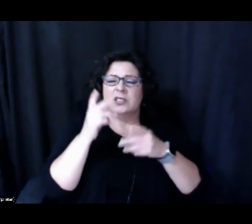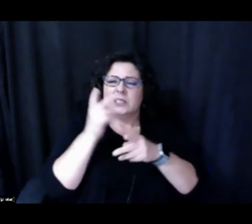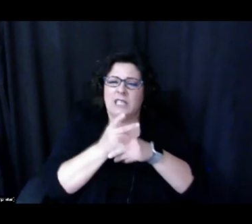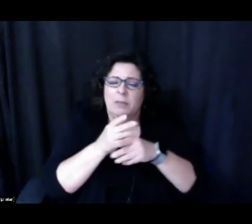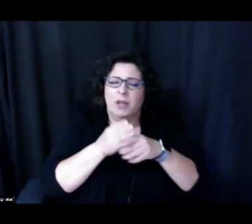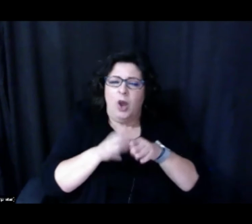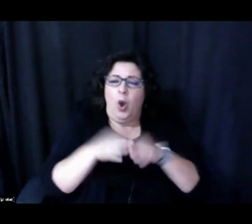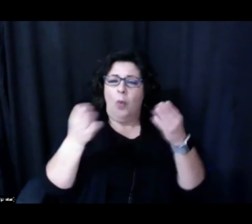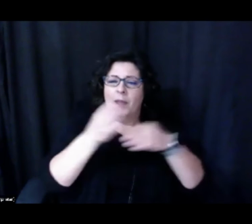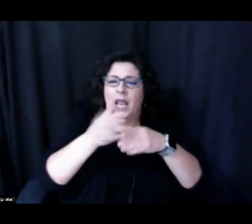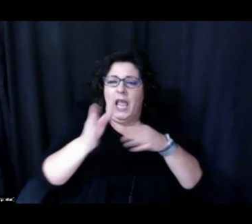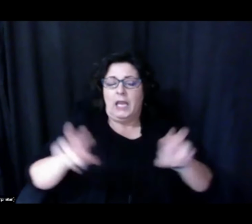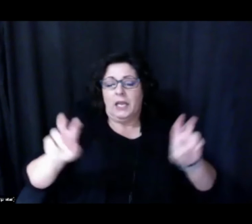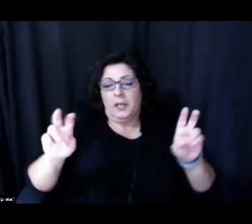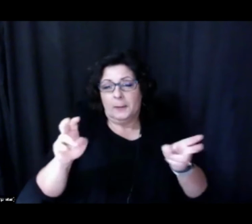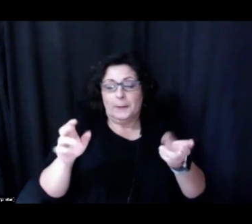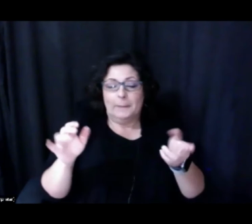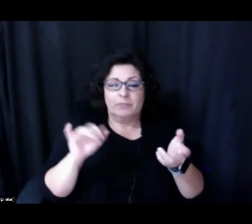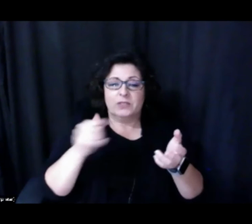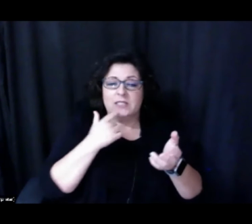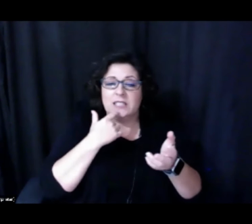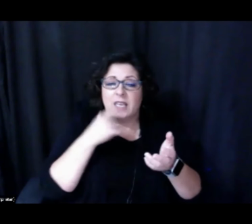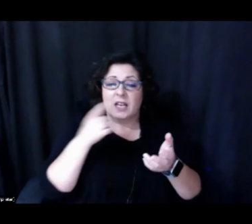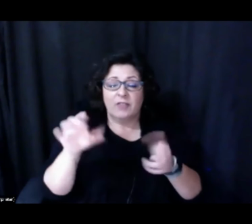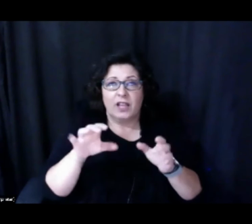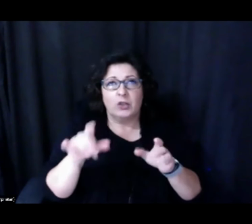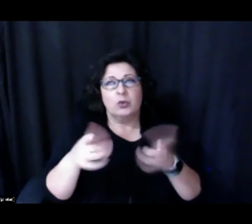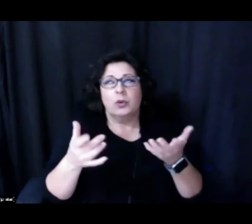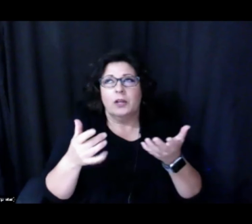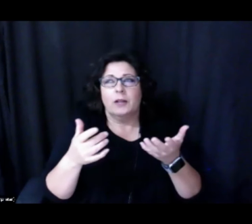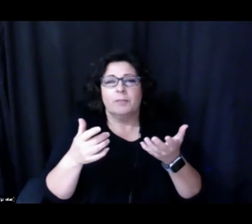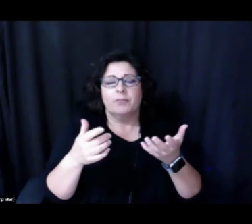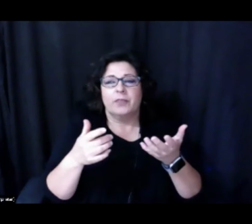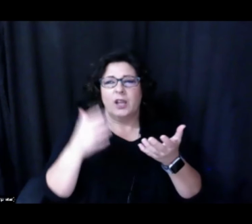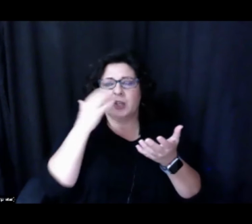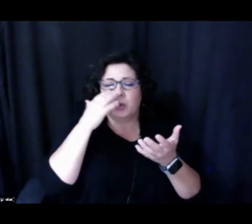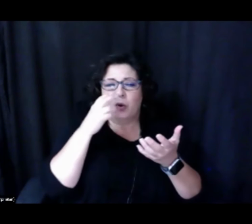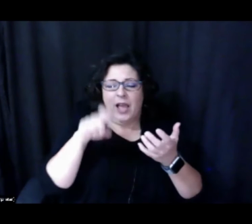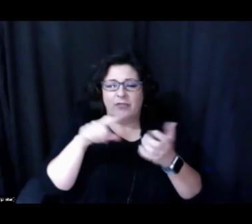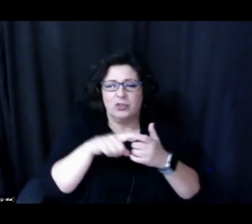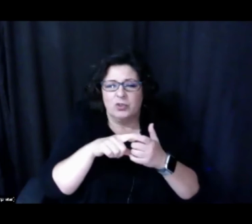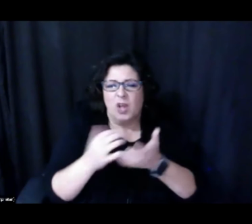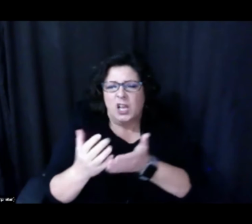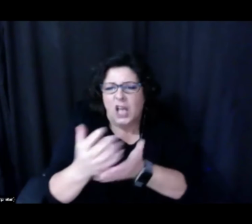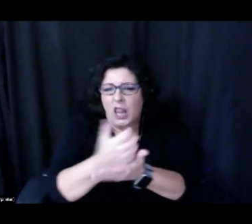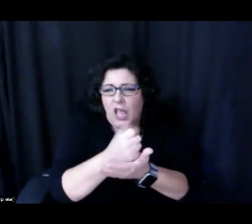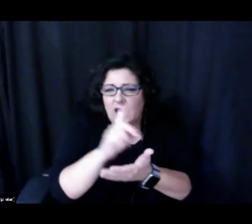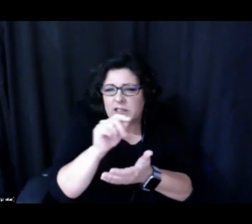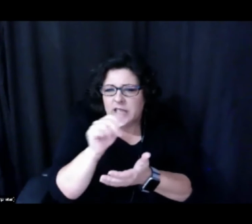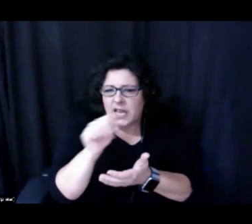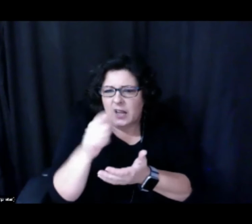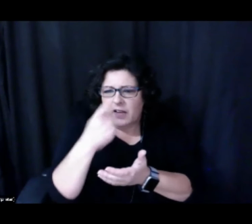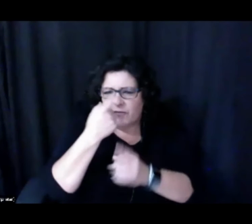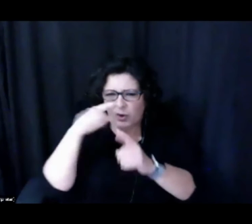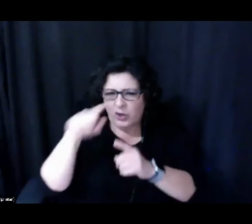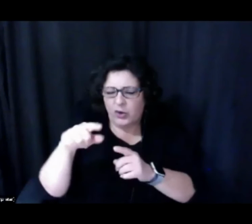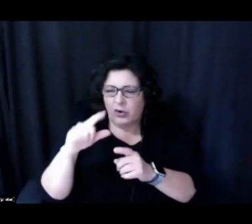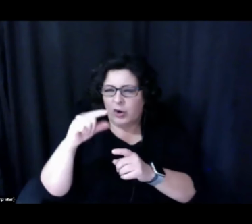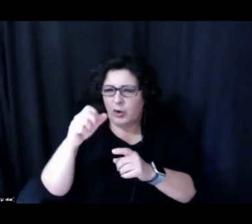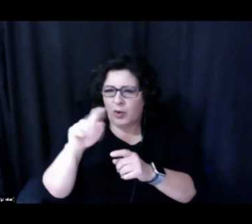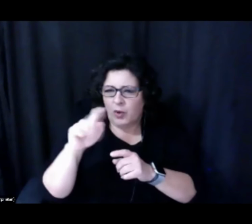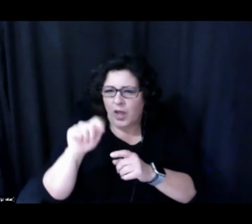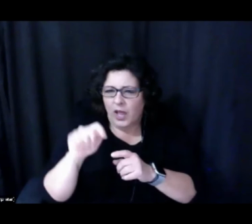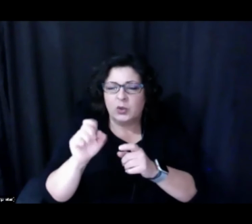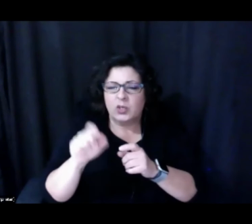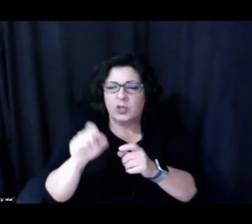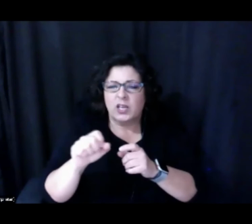open-ended. So like if you're doing like you know how you have to collect data for your grant sometimes, you can